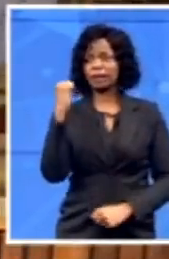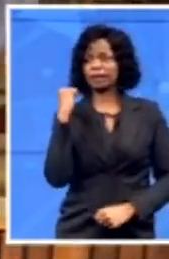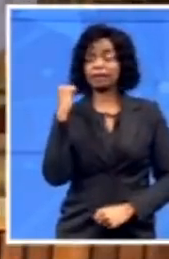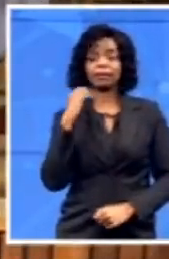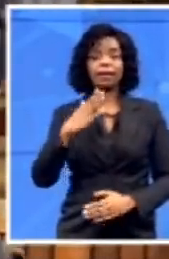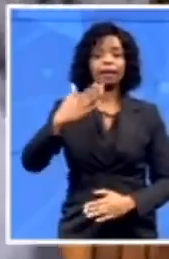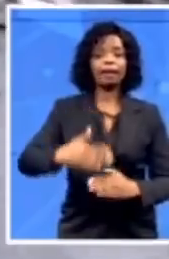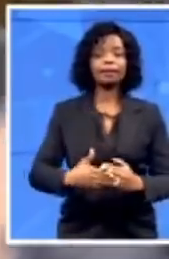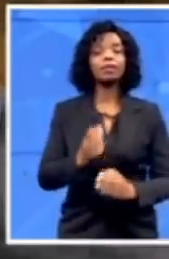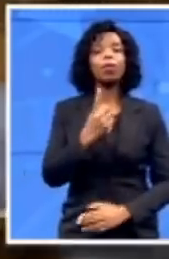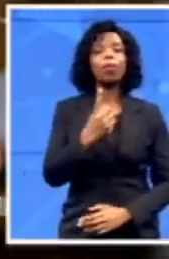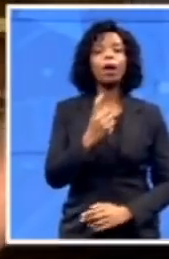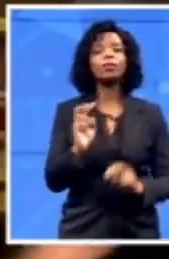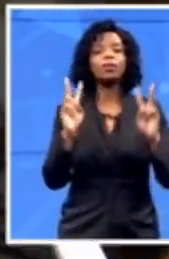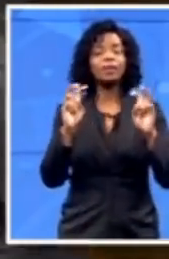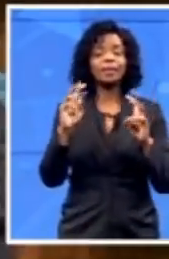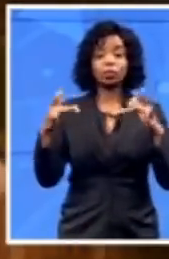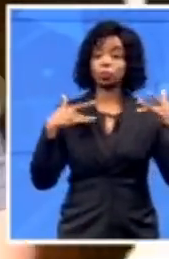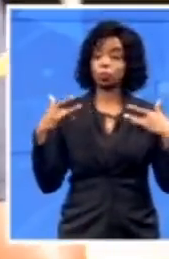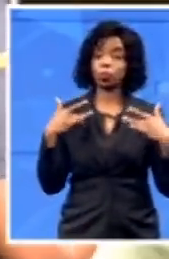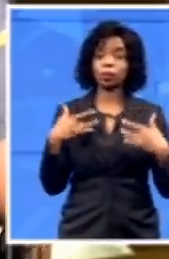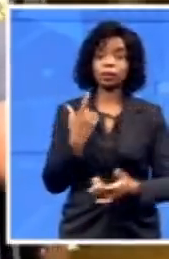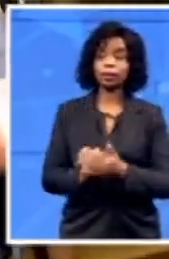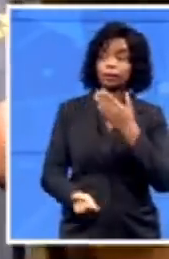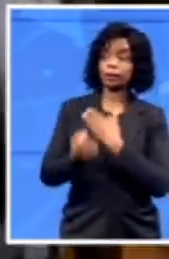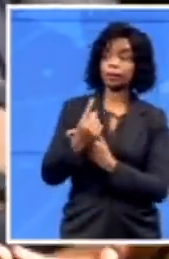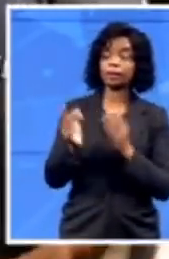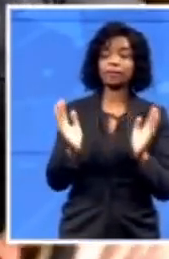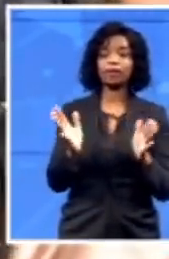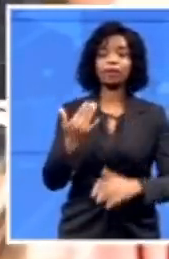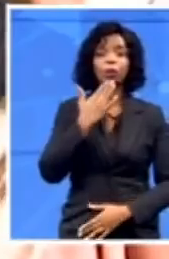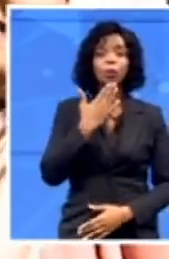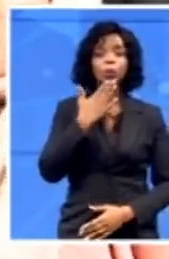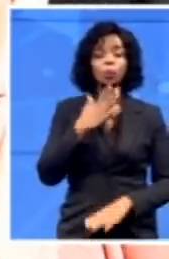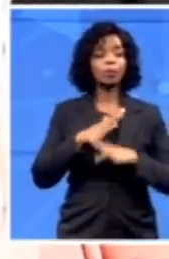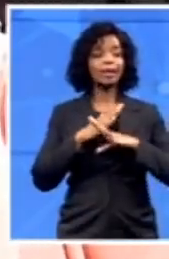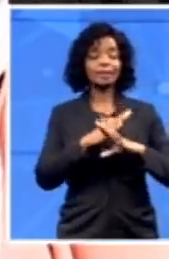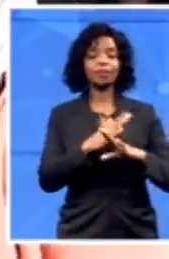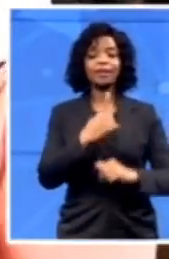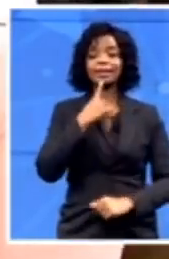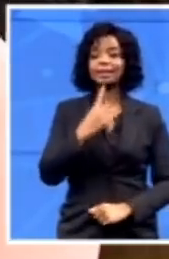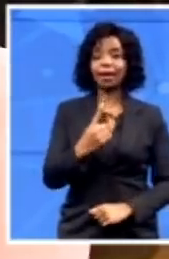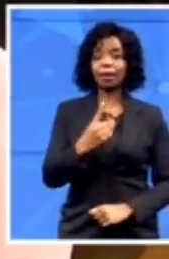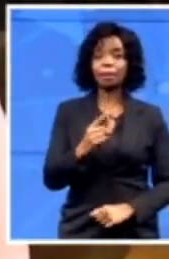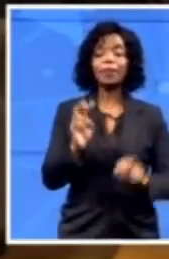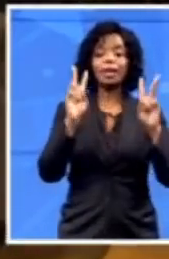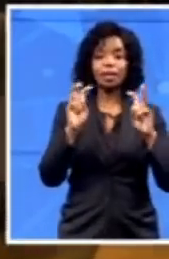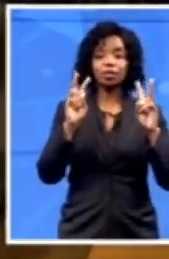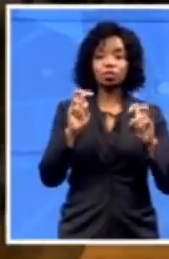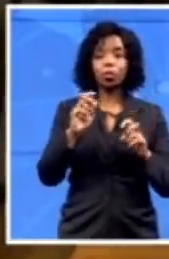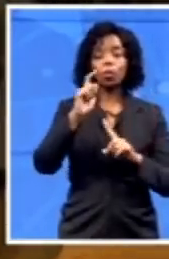and that was raised by the defense was the issue of where accused number 3 and 5 were being